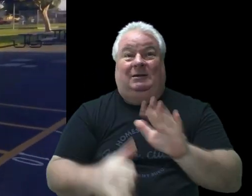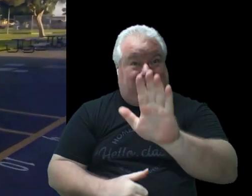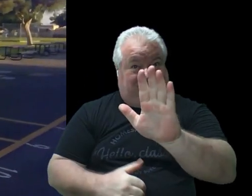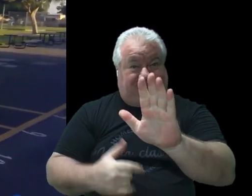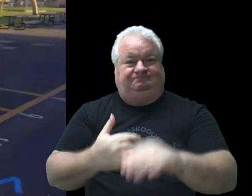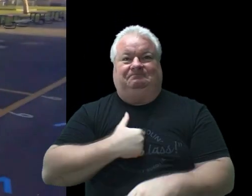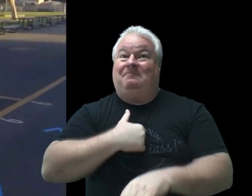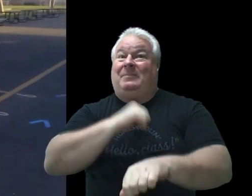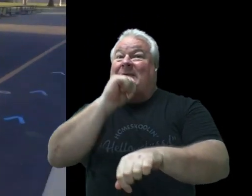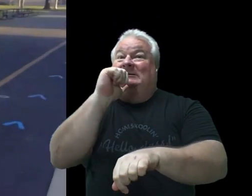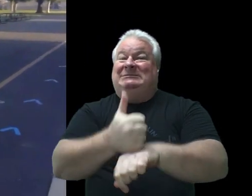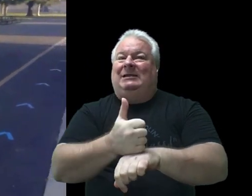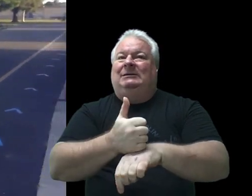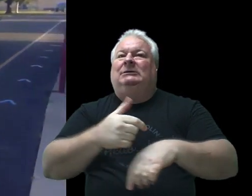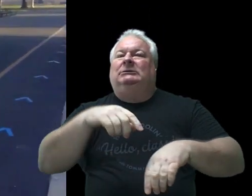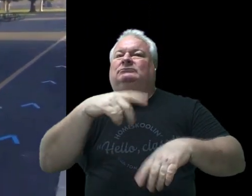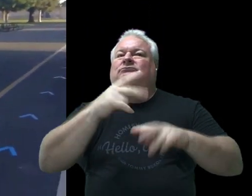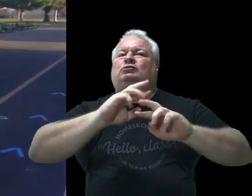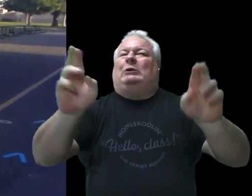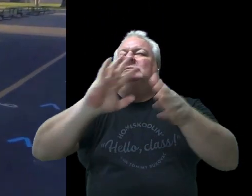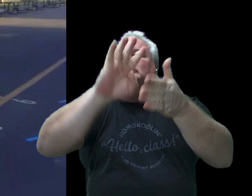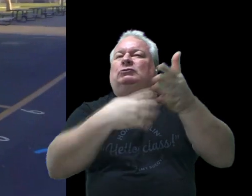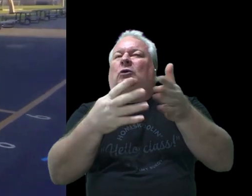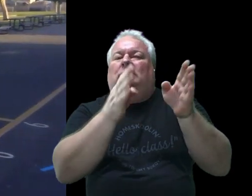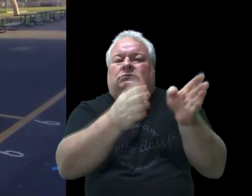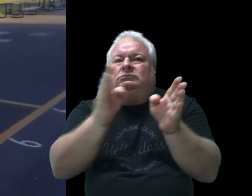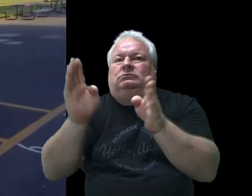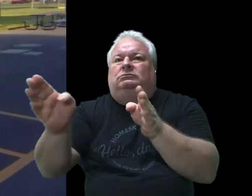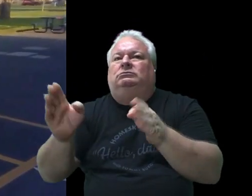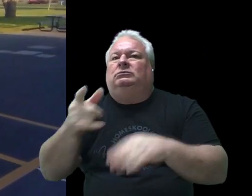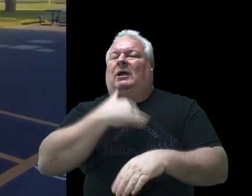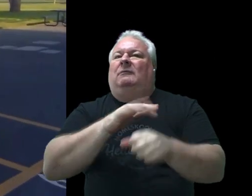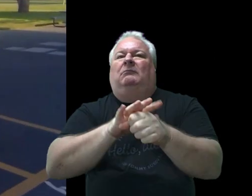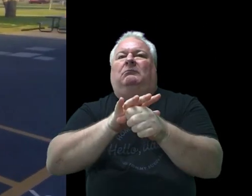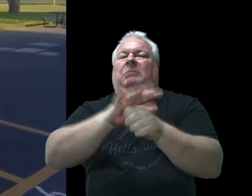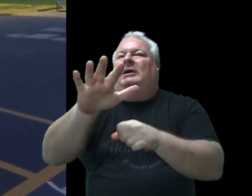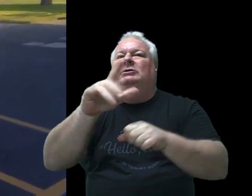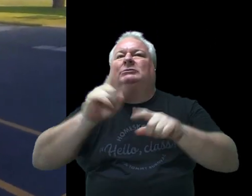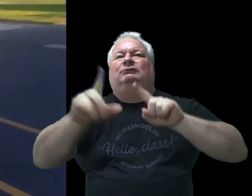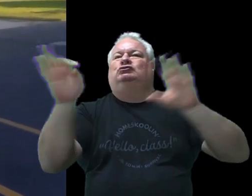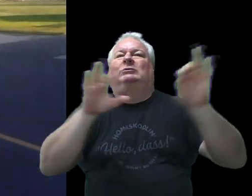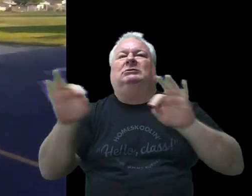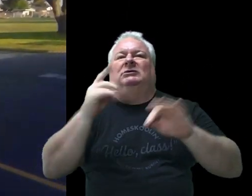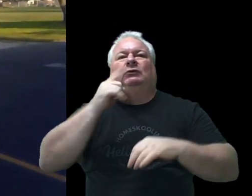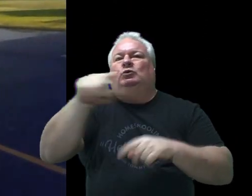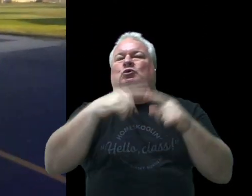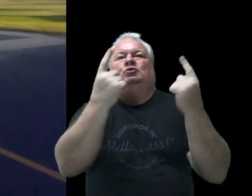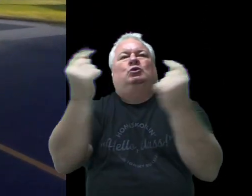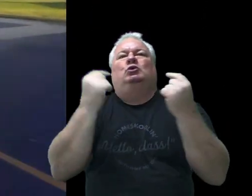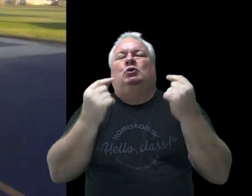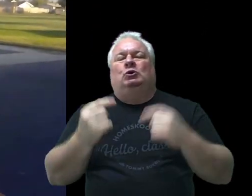is that I have created a schedule that will allow you lots and lots of